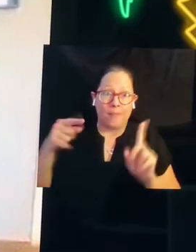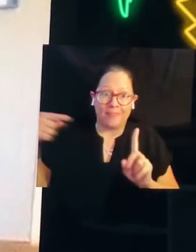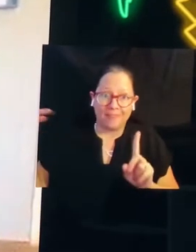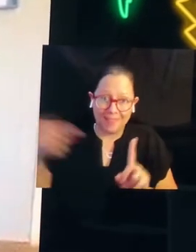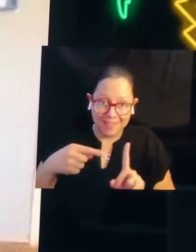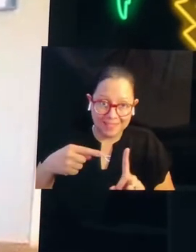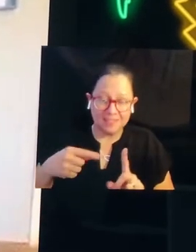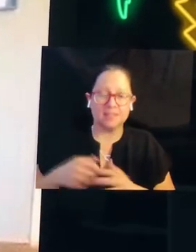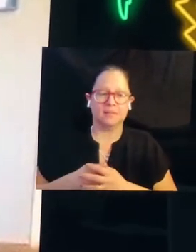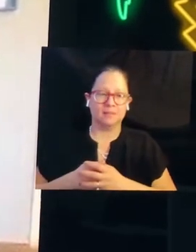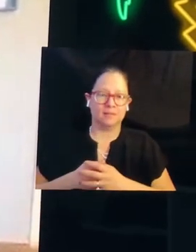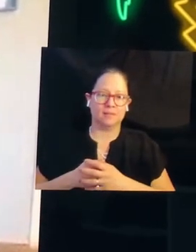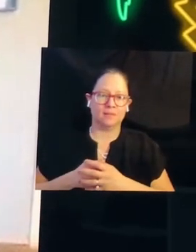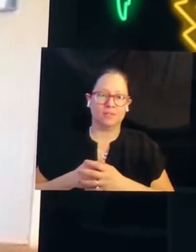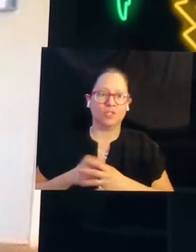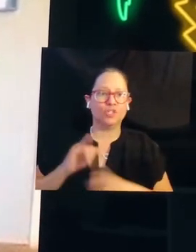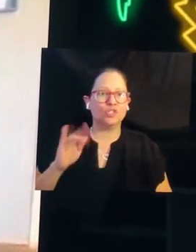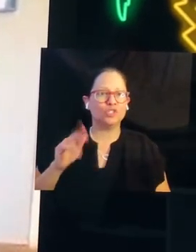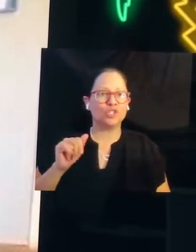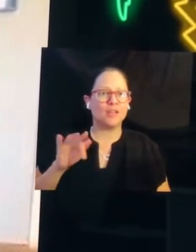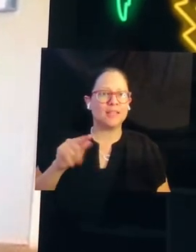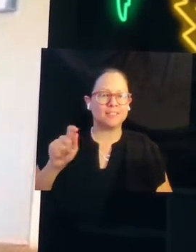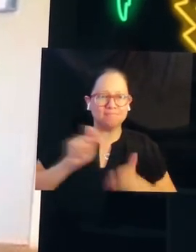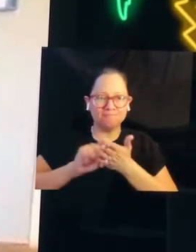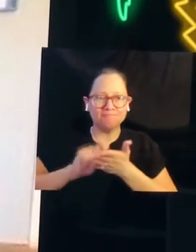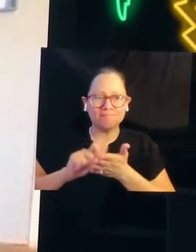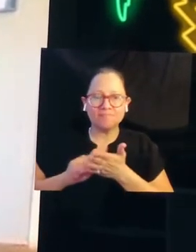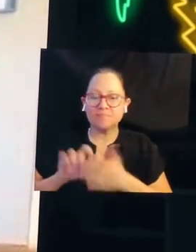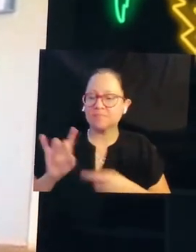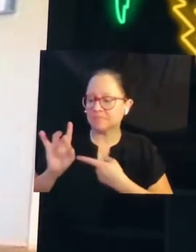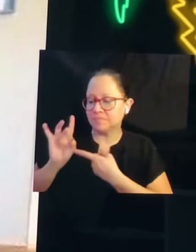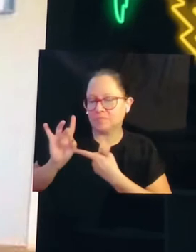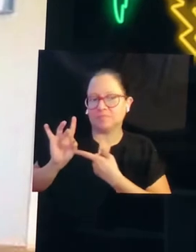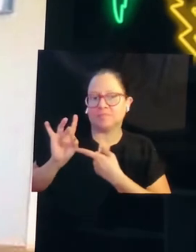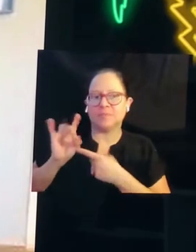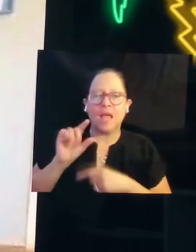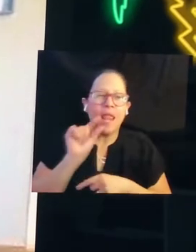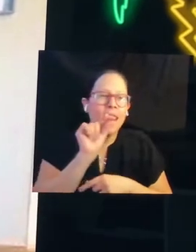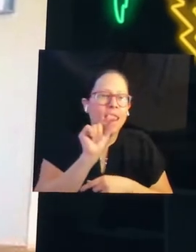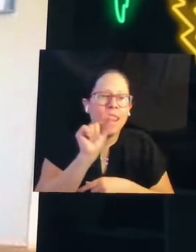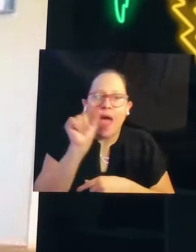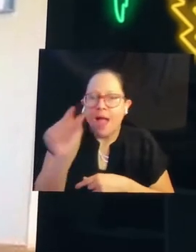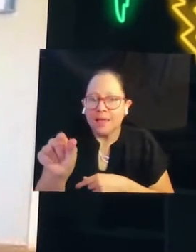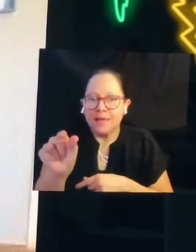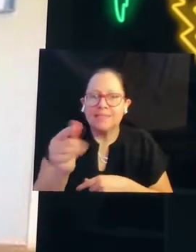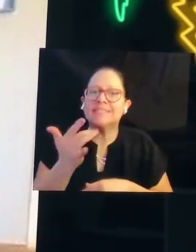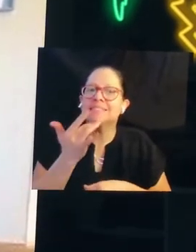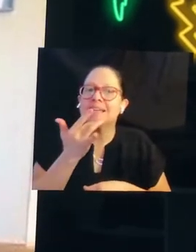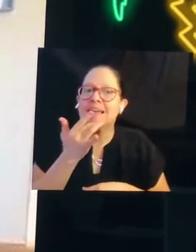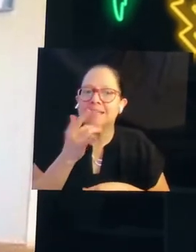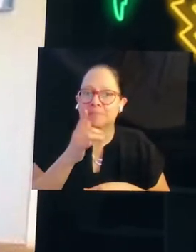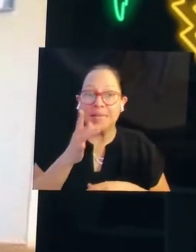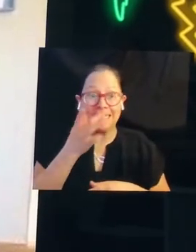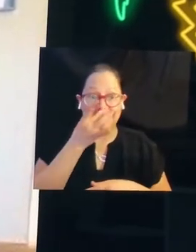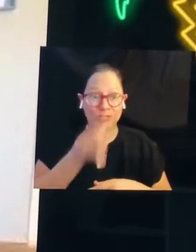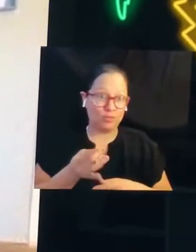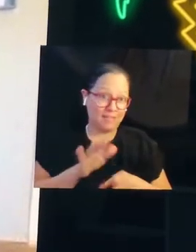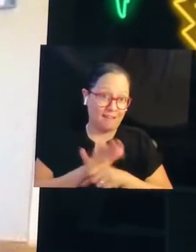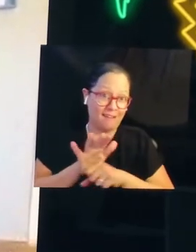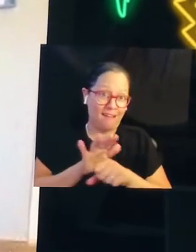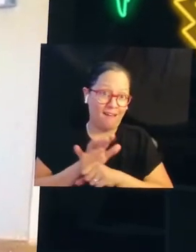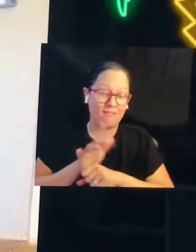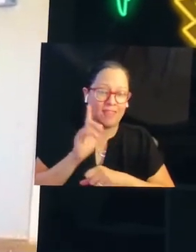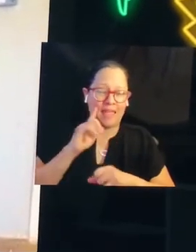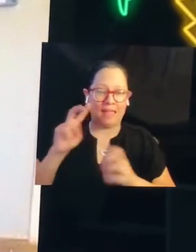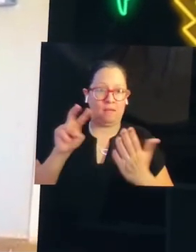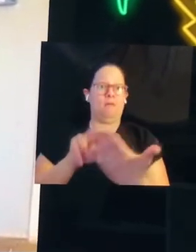you want to give them a nugget of what they're going to get, but an interesting nugget that really jumps on board into a